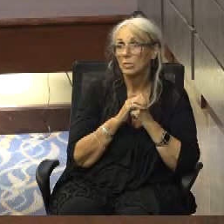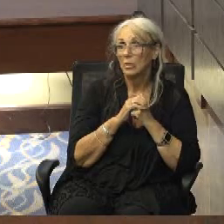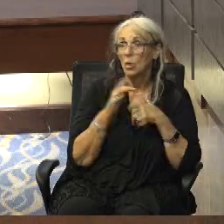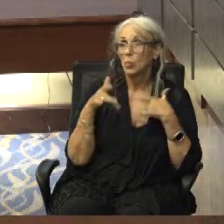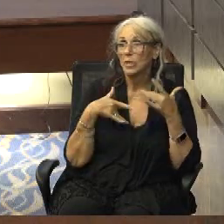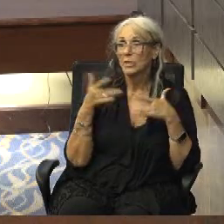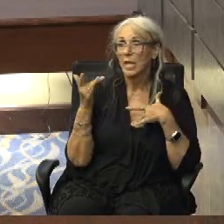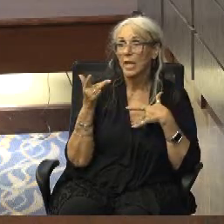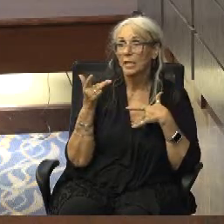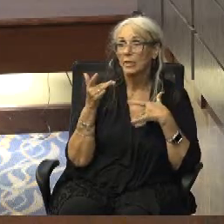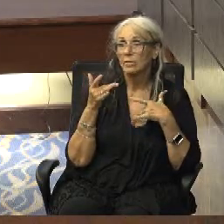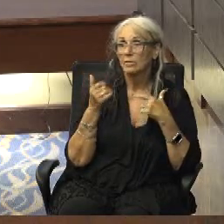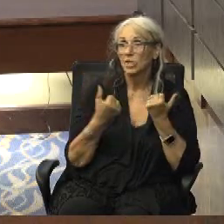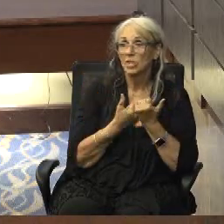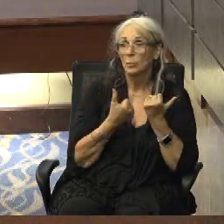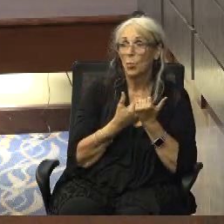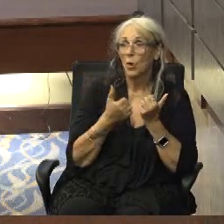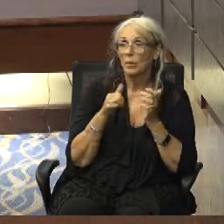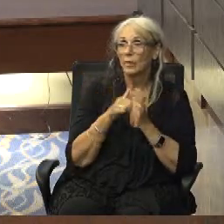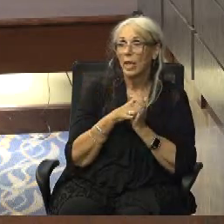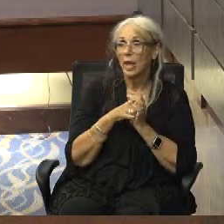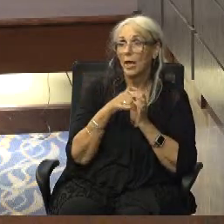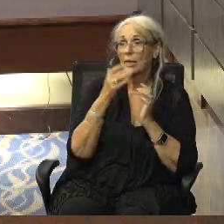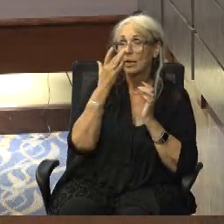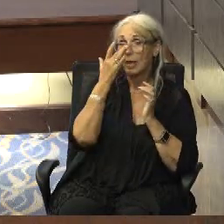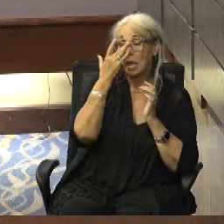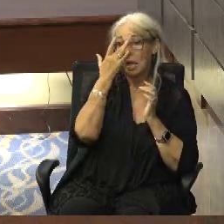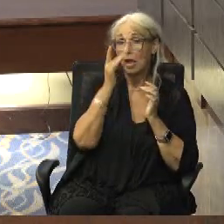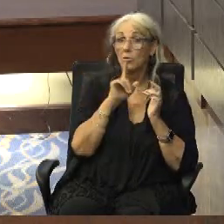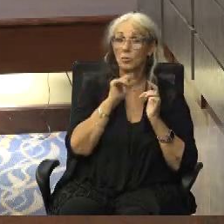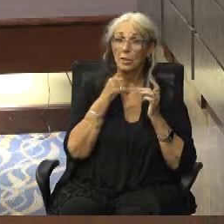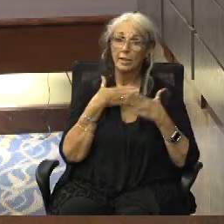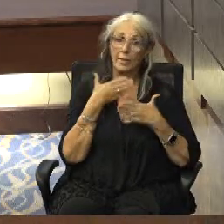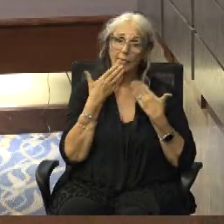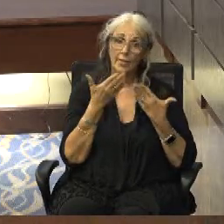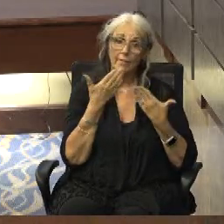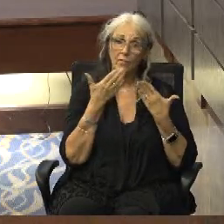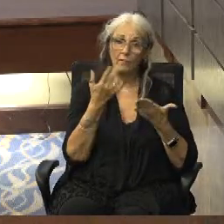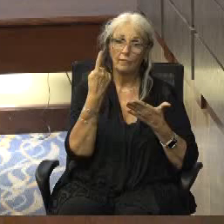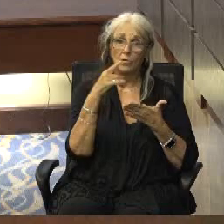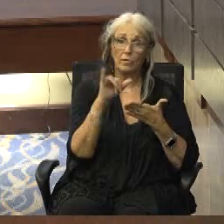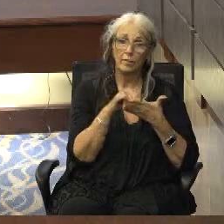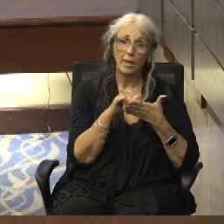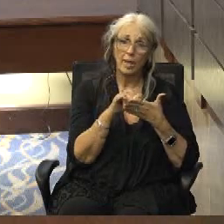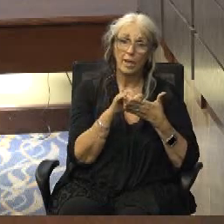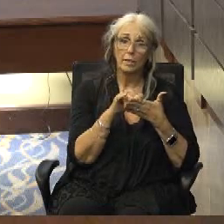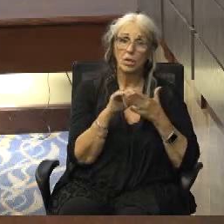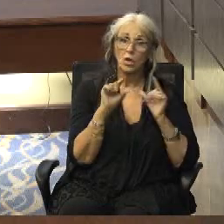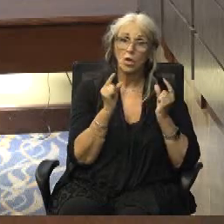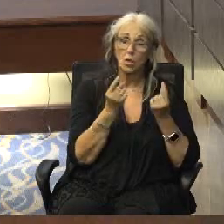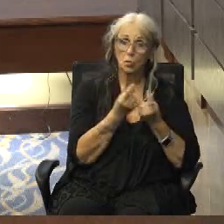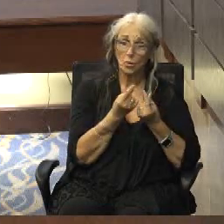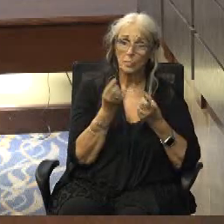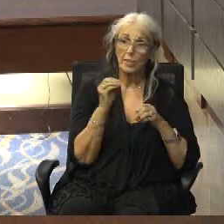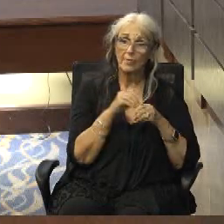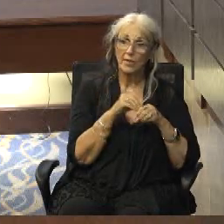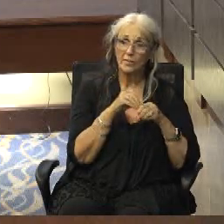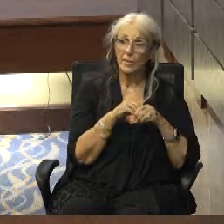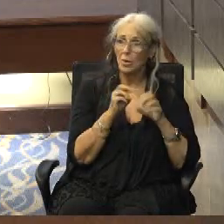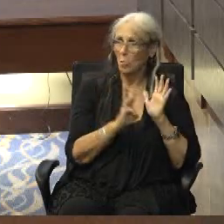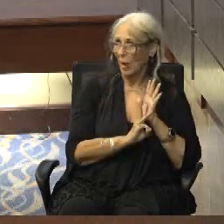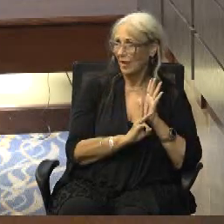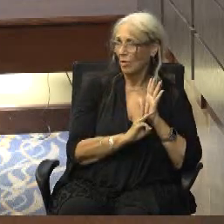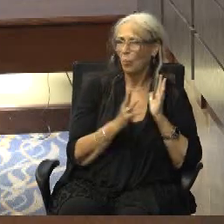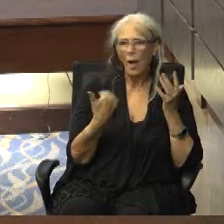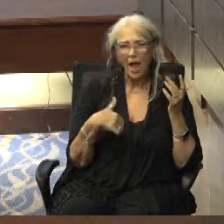support that, and really grateful for that group's investment into Waco. That's a